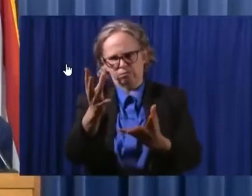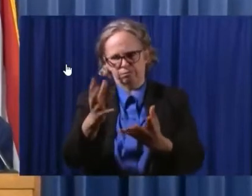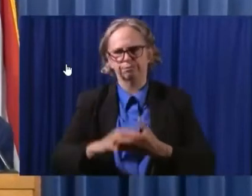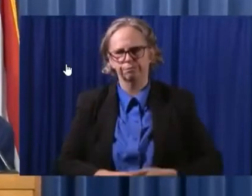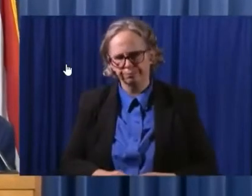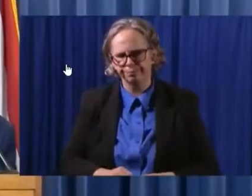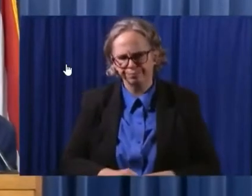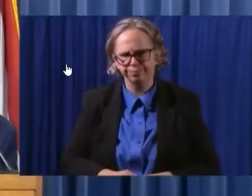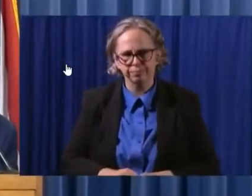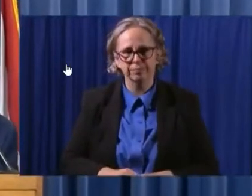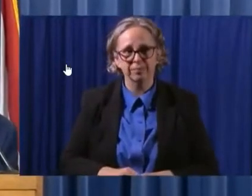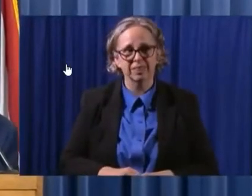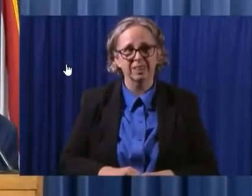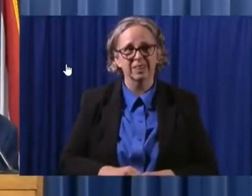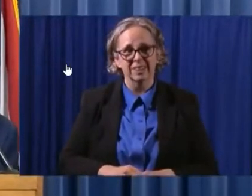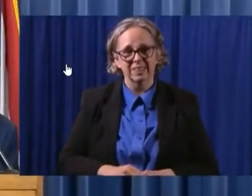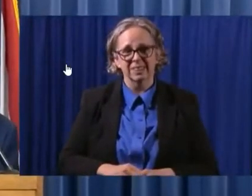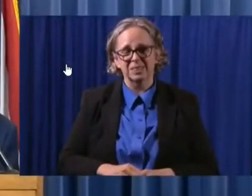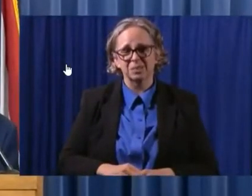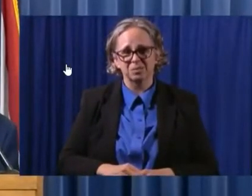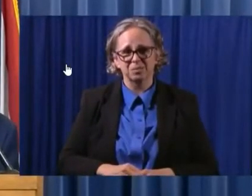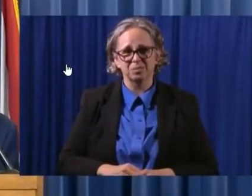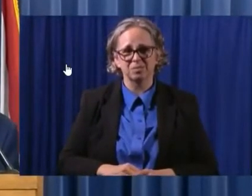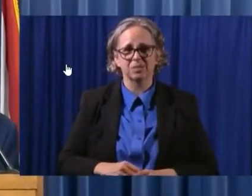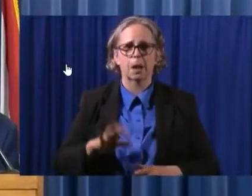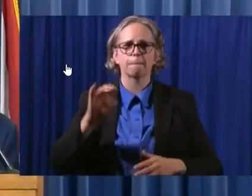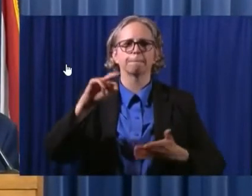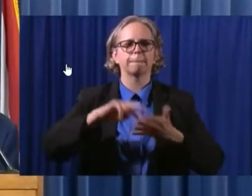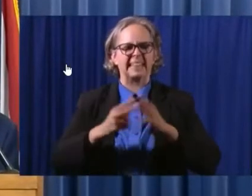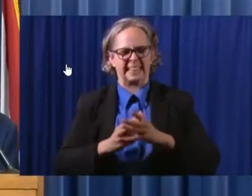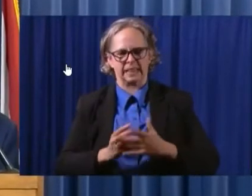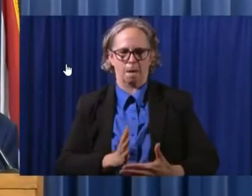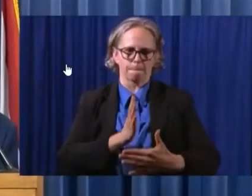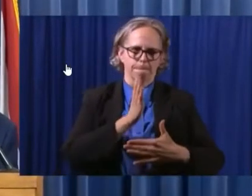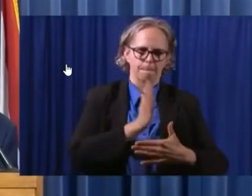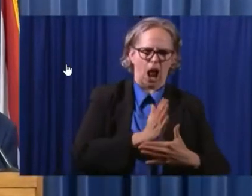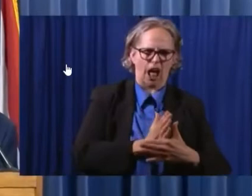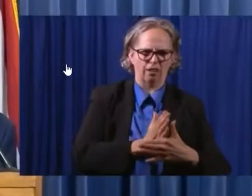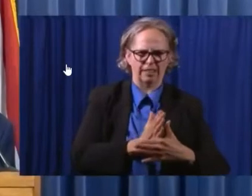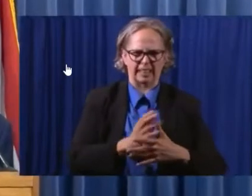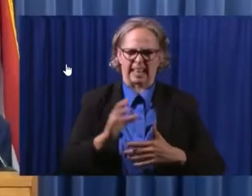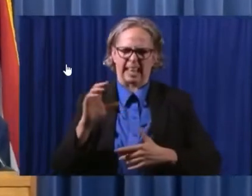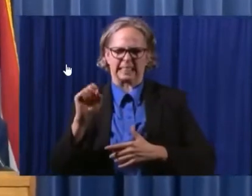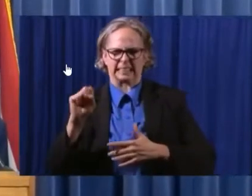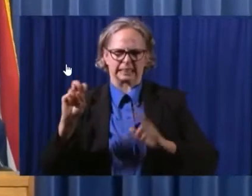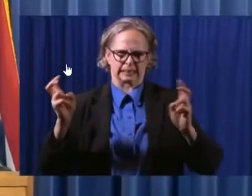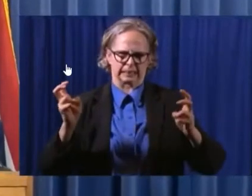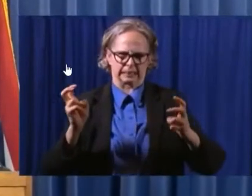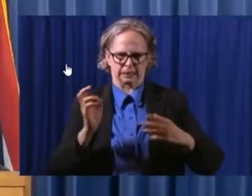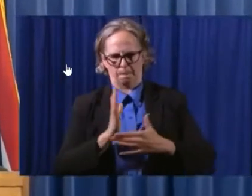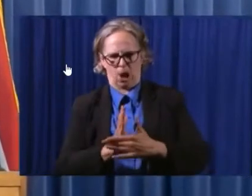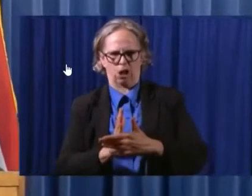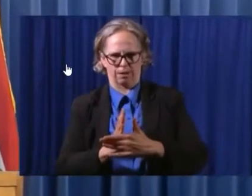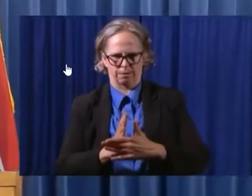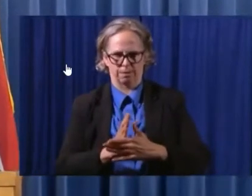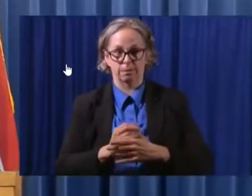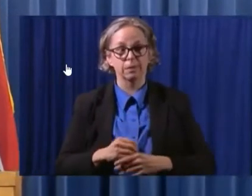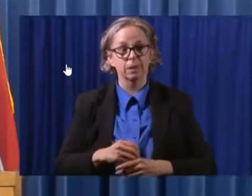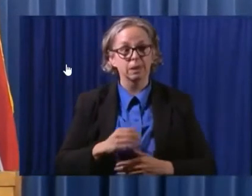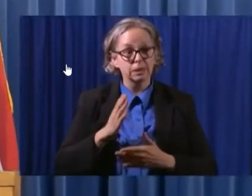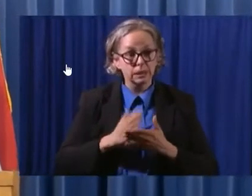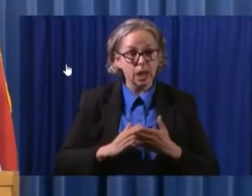majority of these counties are seeing a moderate number of cases, according to the CDC's definition. Some are seeing a steady increase of cases each